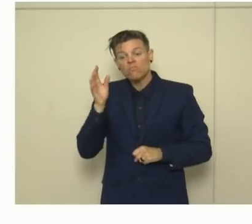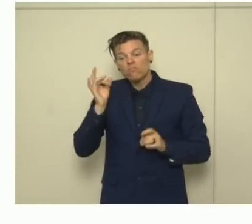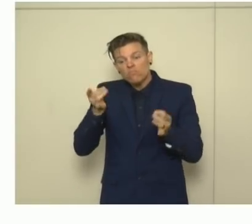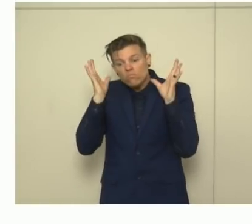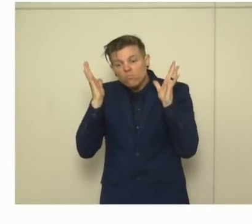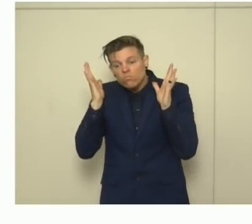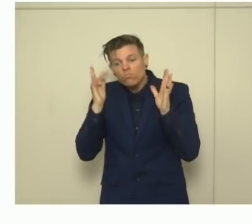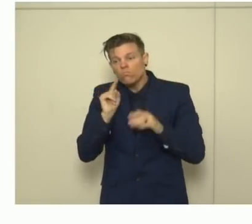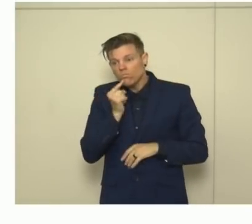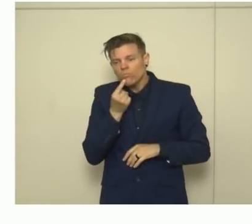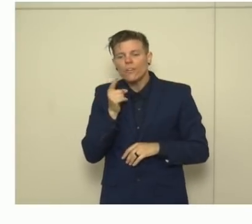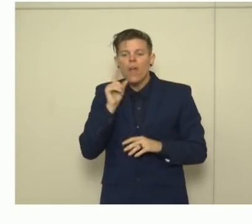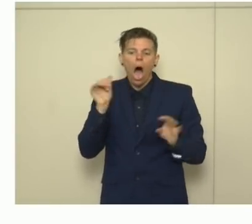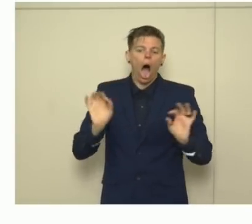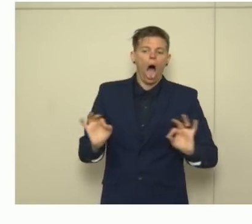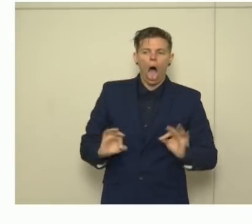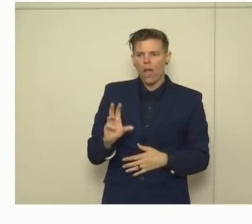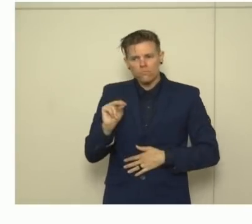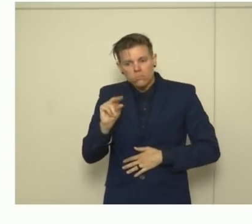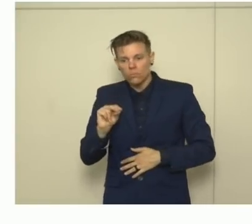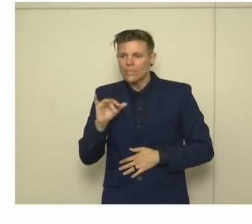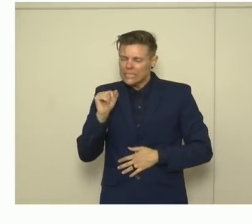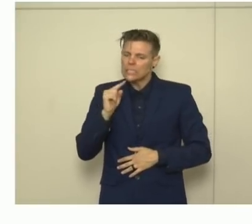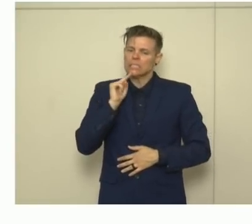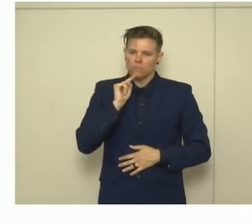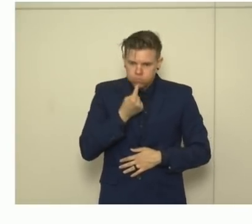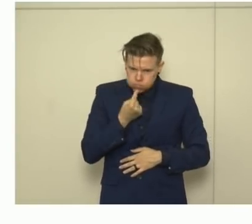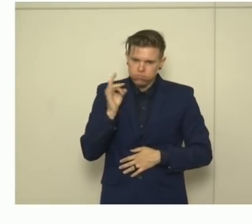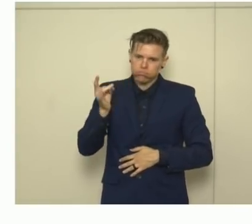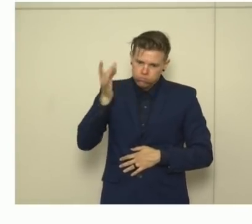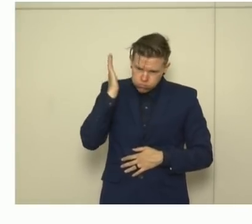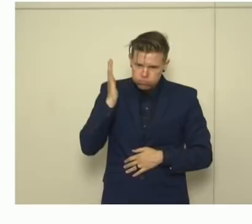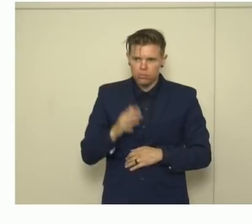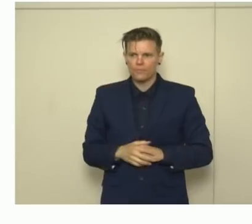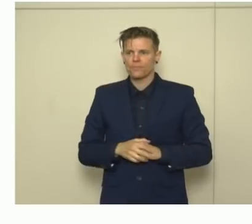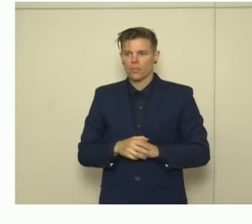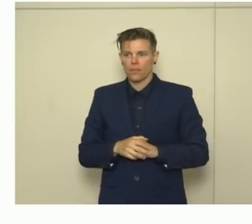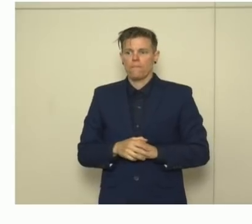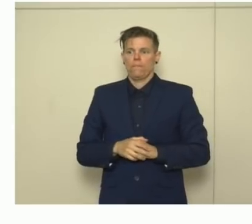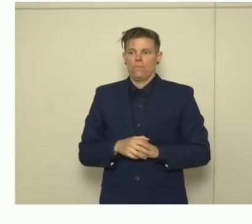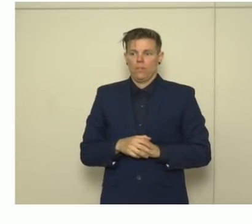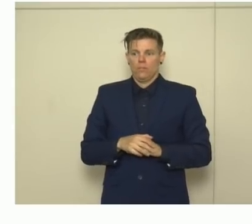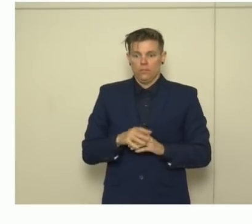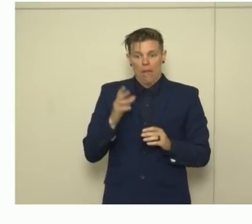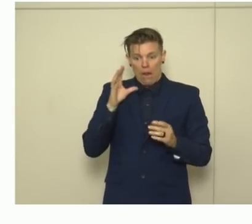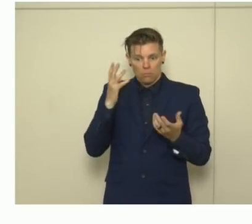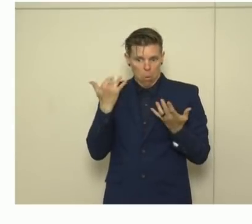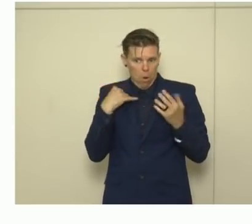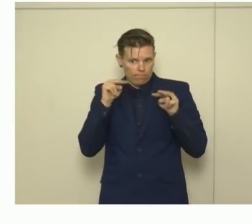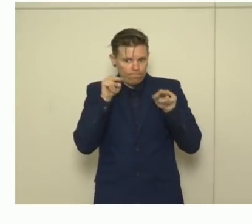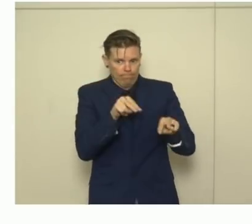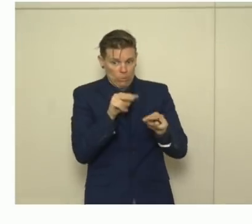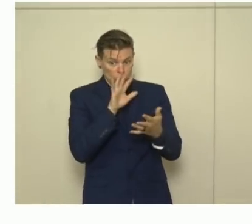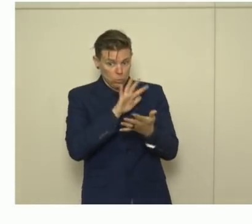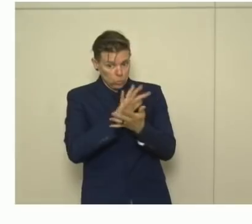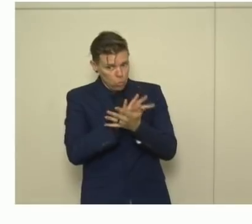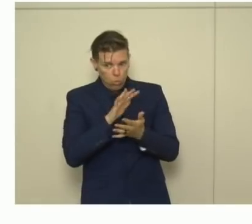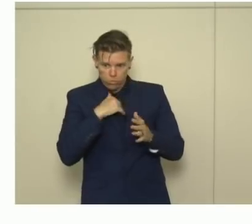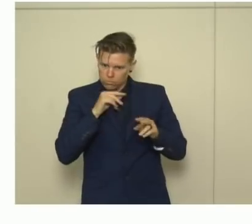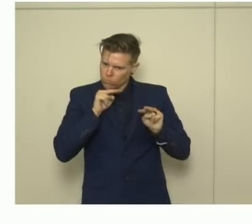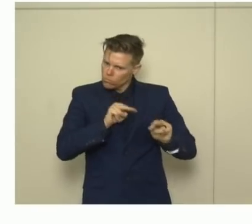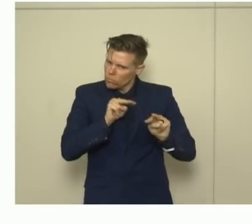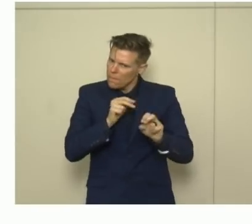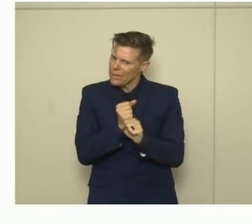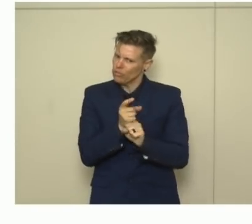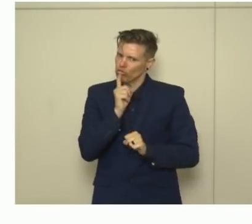of the aspects of our life, including what we're going to talk about with school here in just a minute. And with that, if we could go to